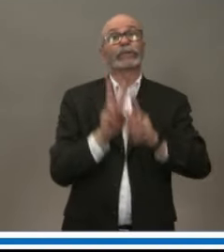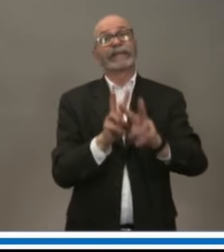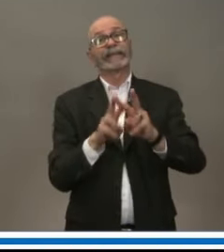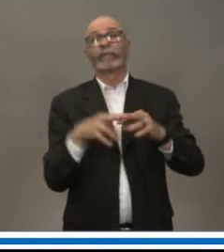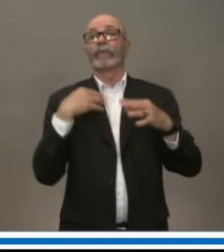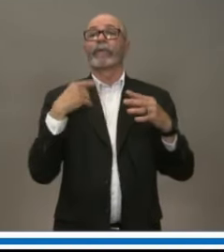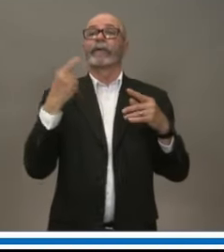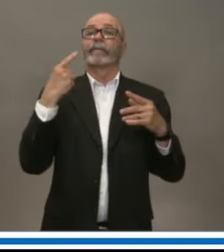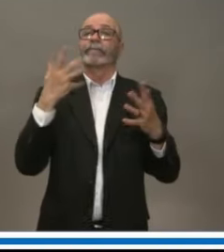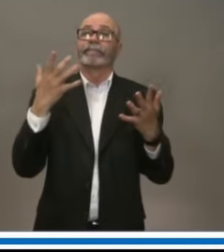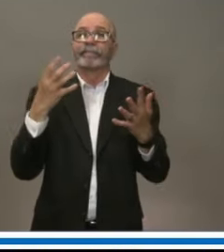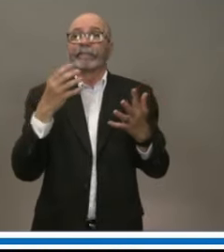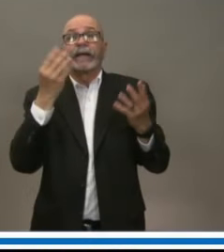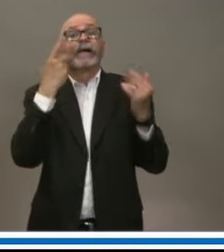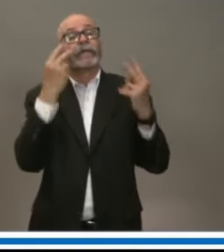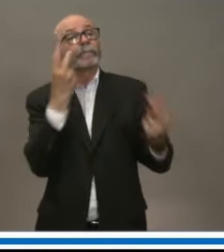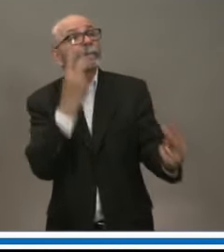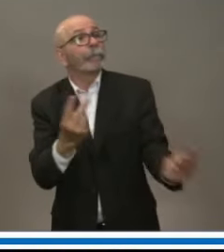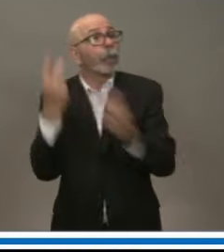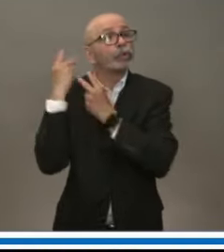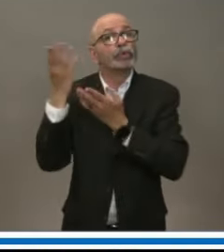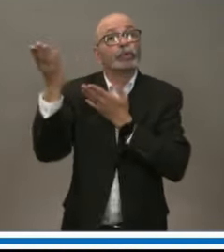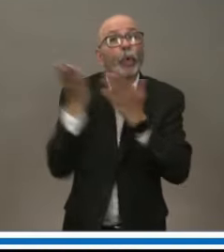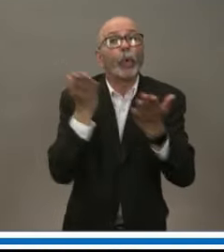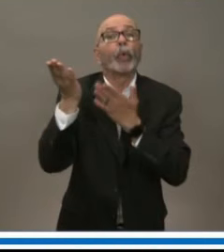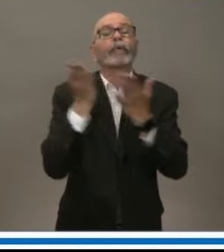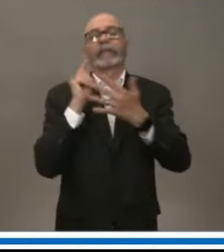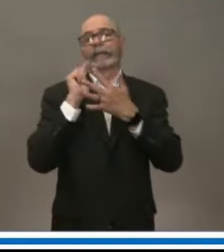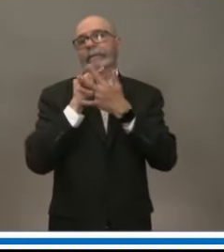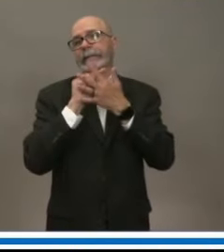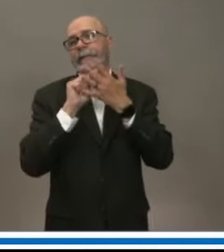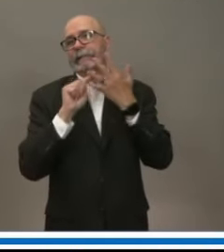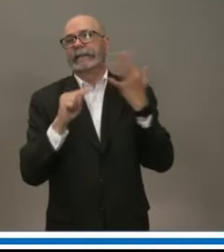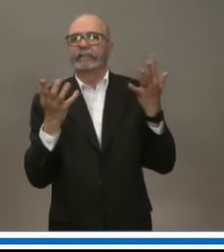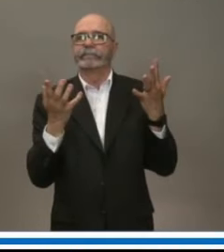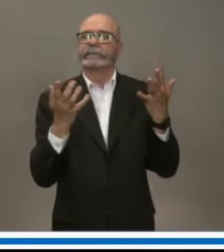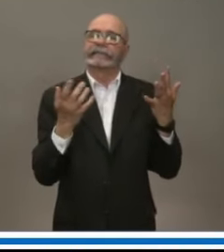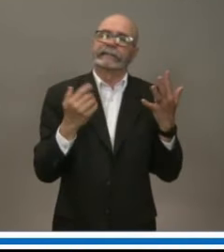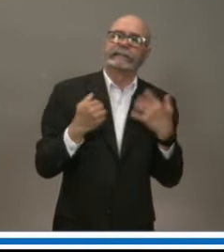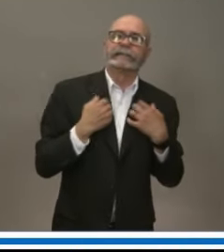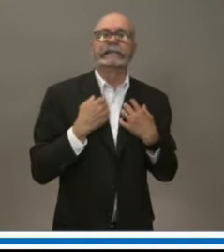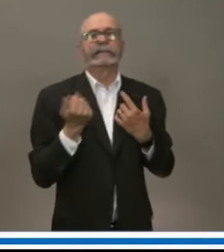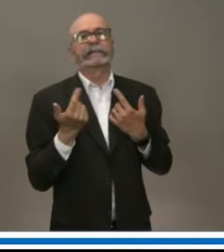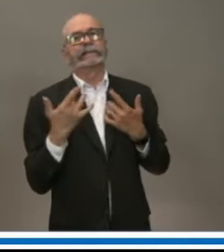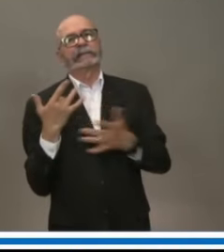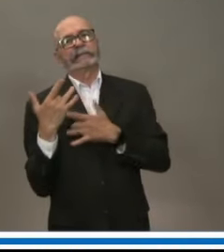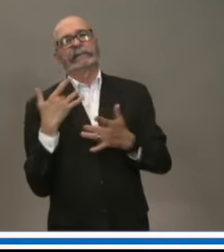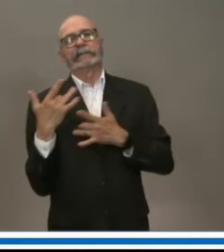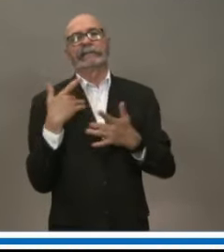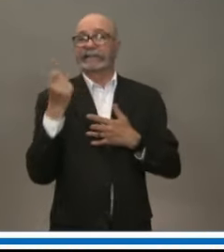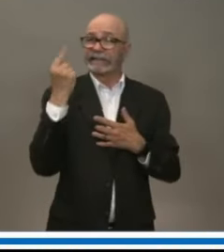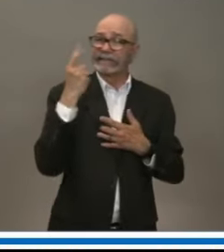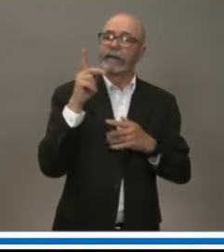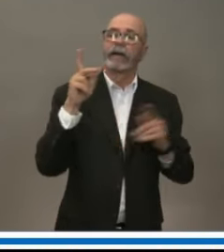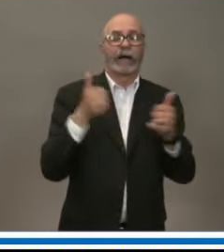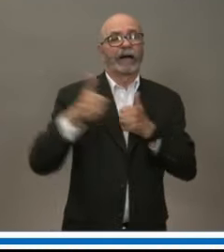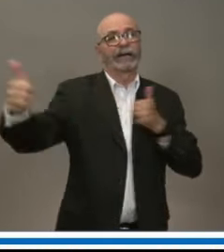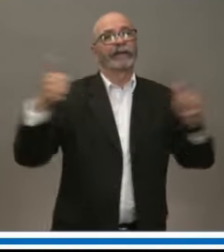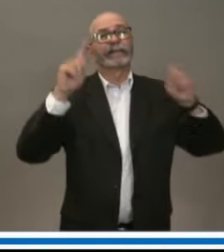funerals, those have to be done in a way that respects the requirements around social distancing and no more than 5 people